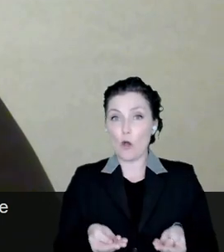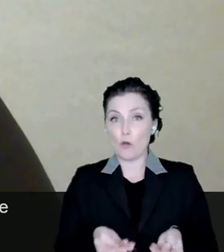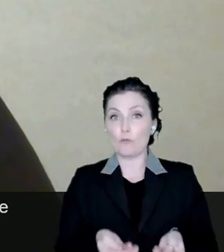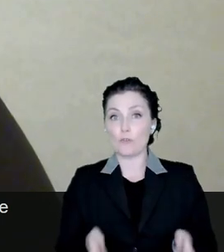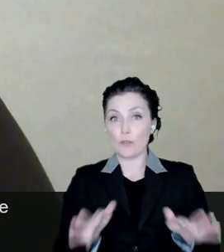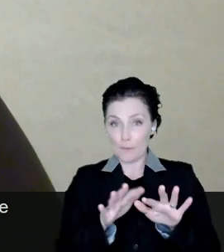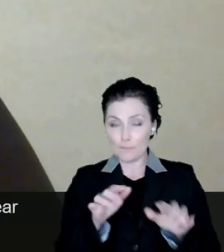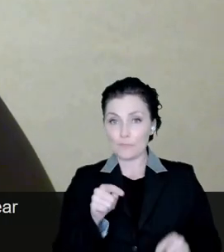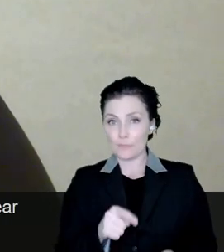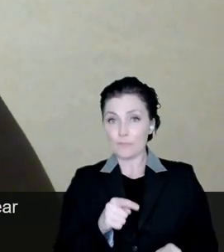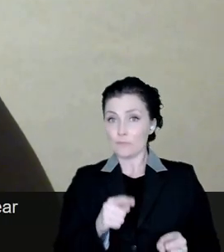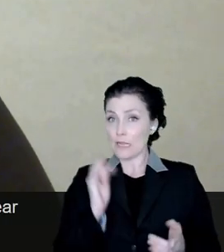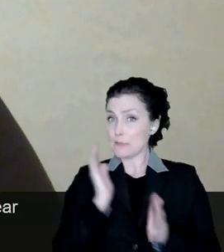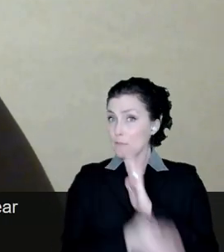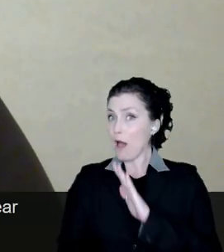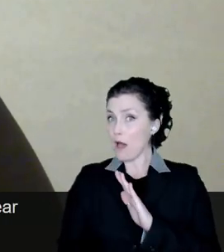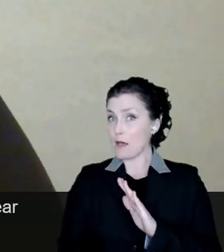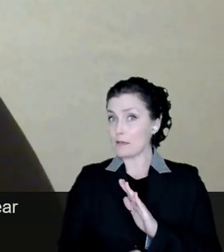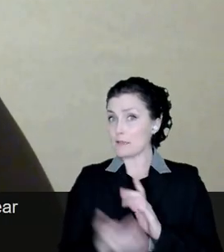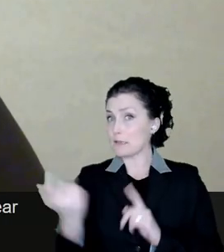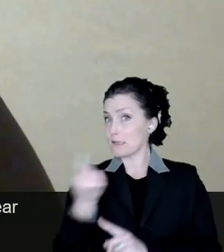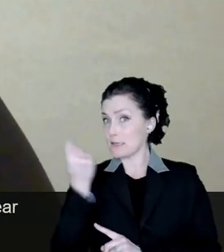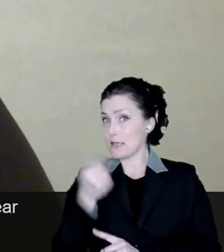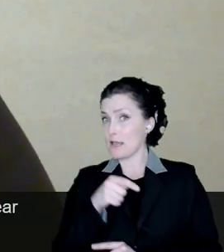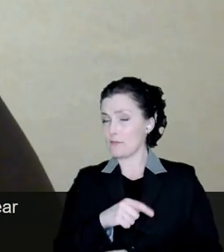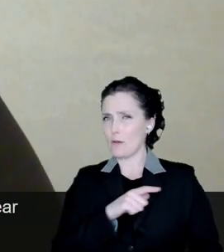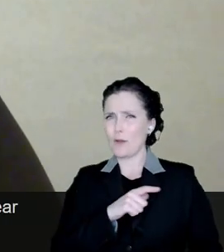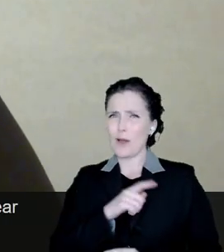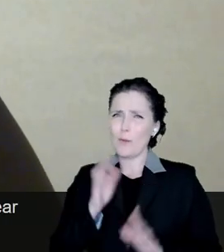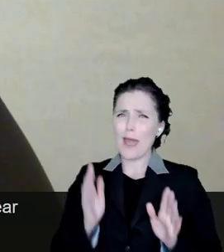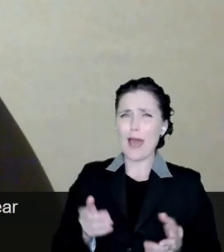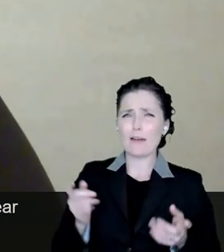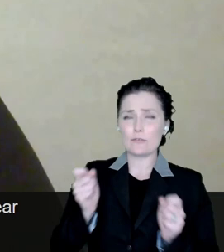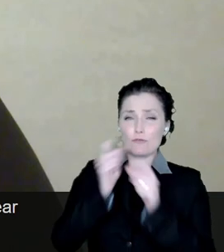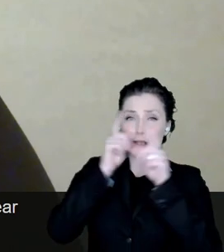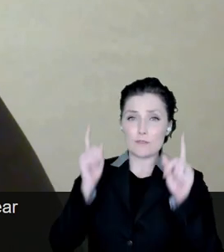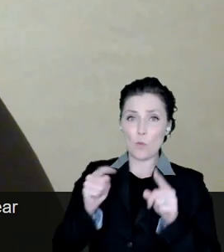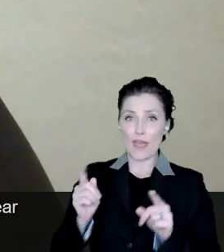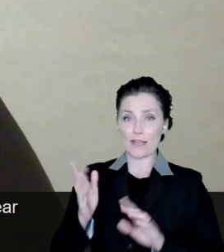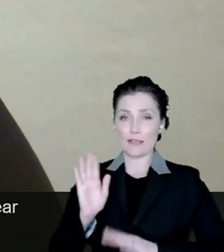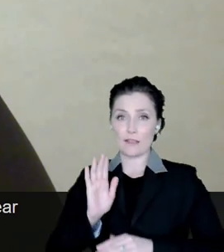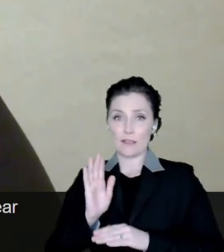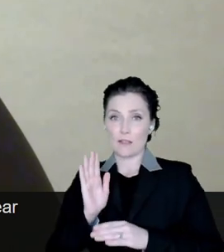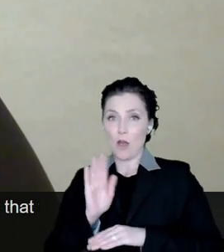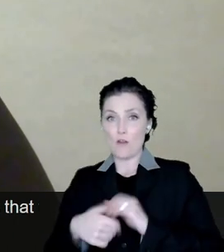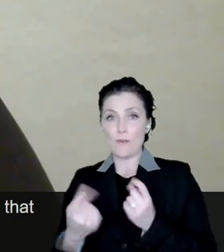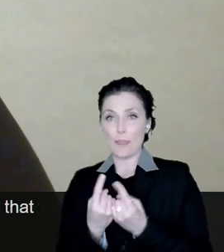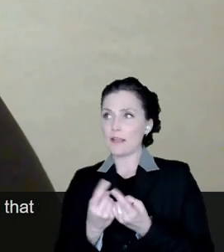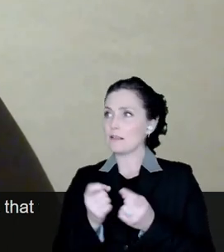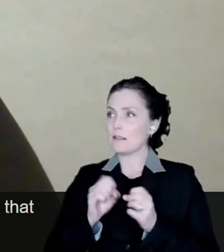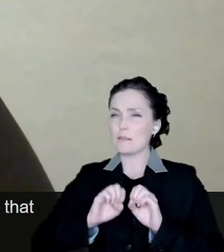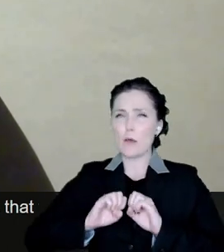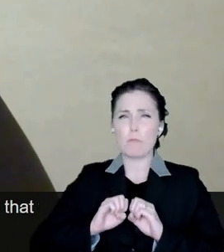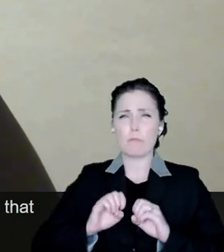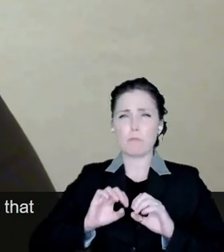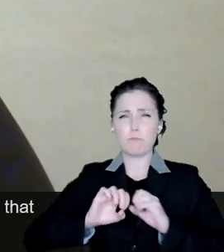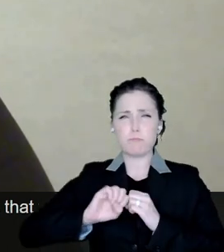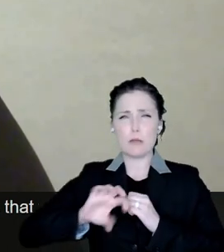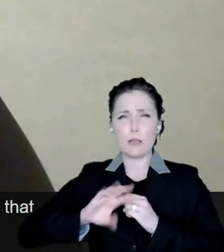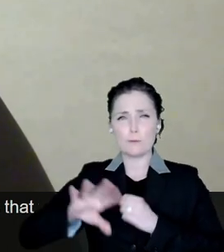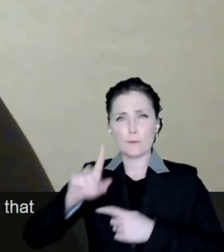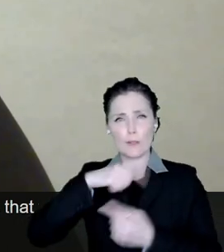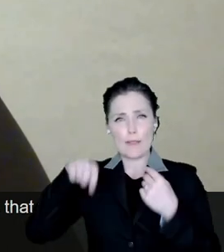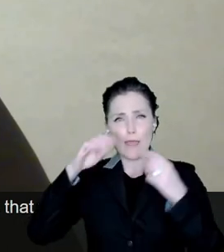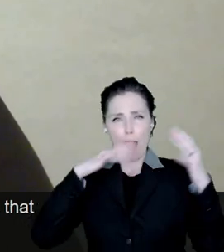And it is a really important that we raise awareness about things that are impacting our air and polluting our air. And if we raise